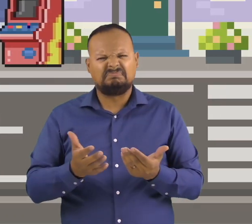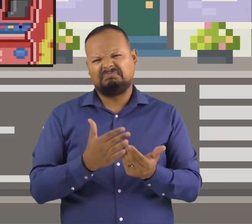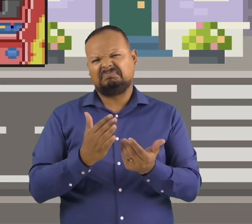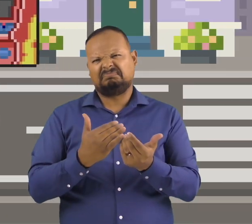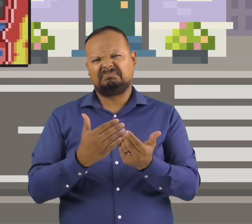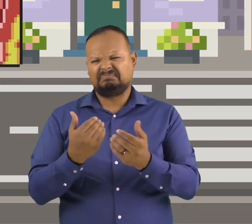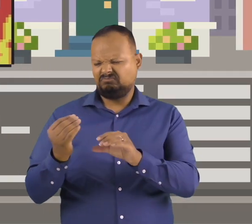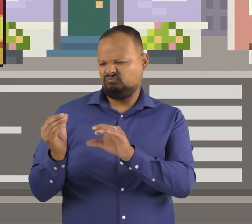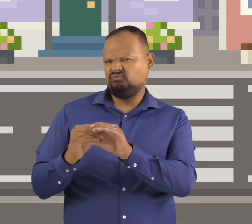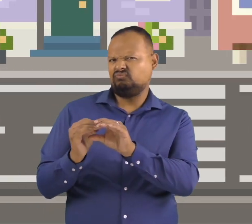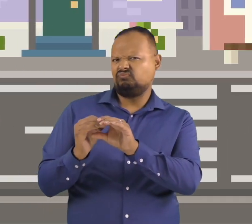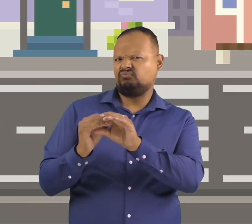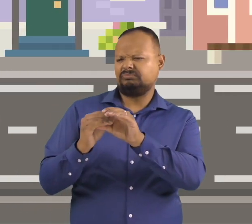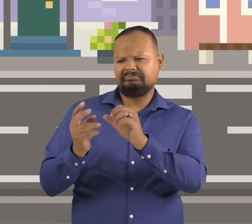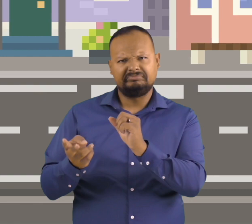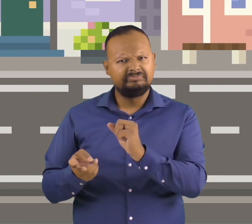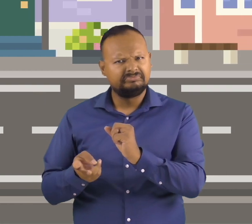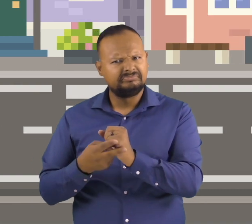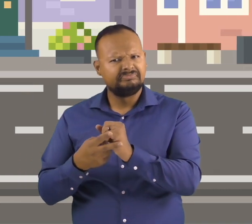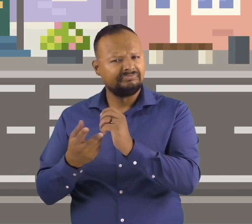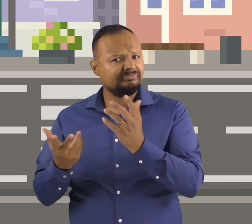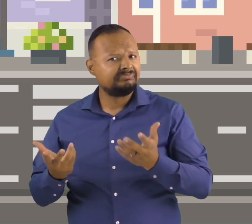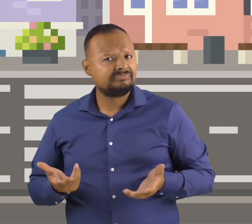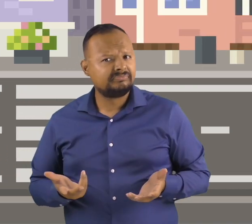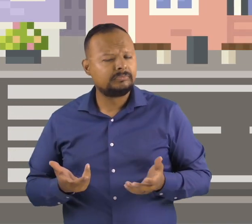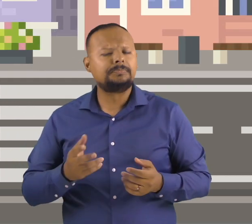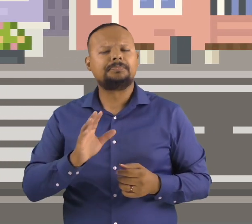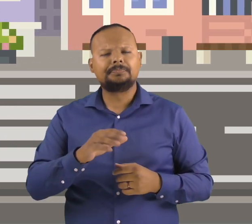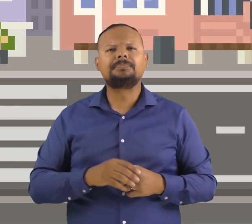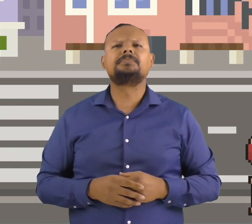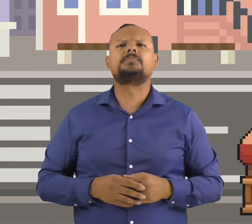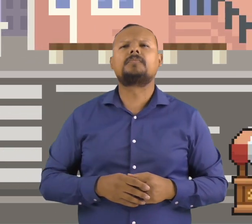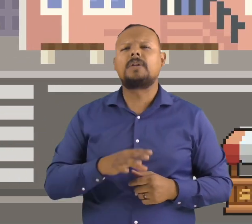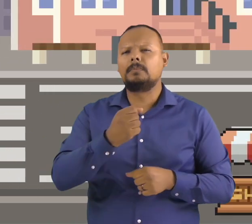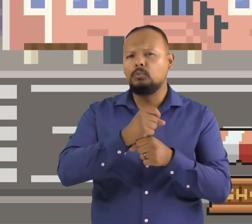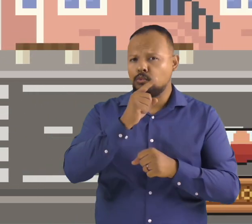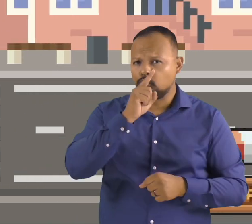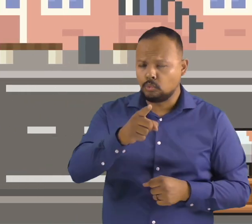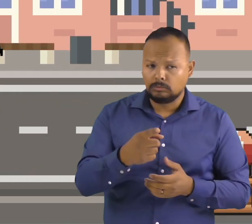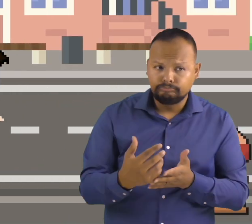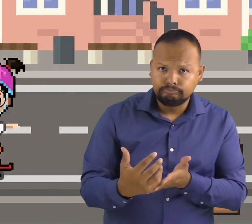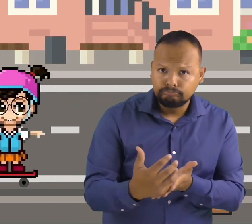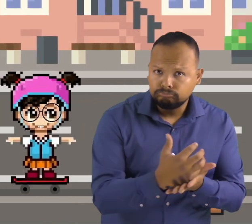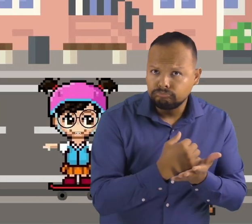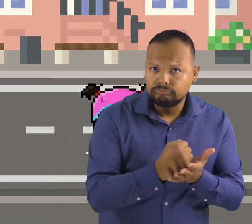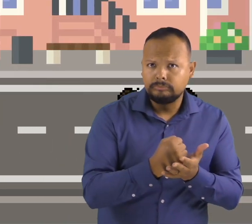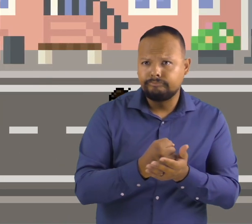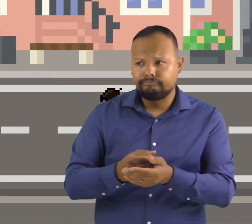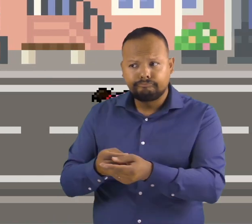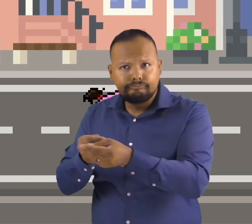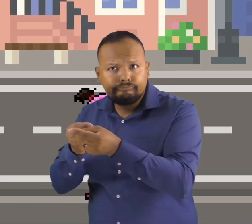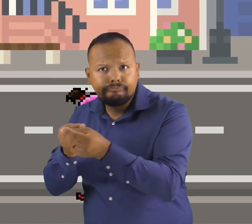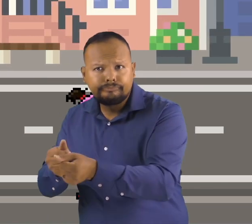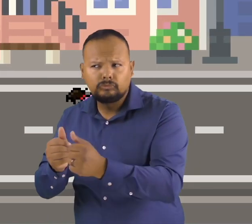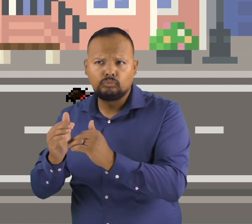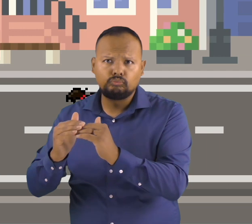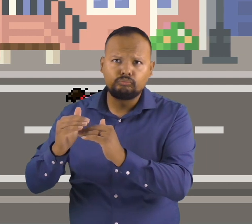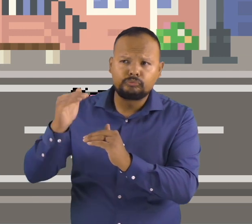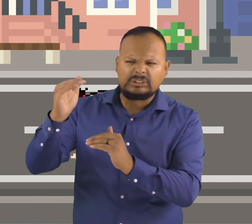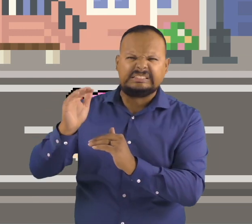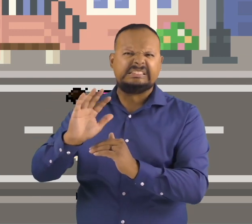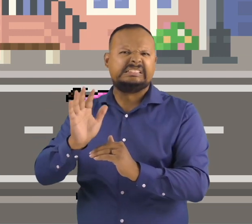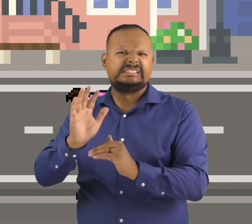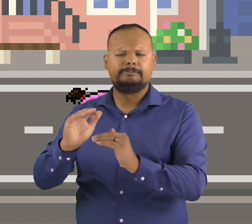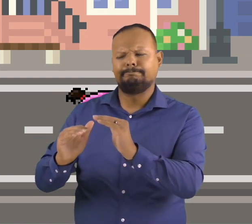Another way a budget can be helpful is to make sure you spend within your means, so you don't spend